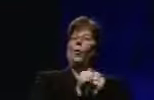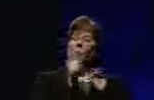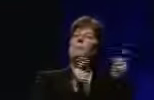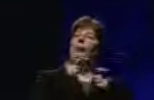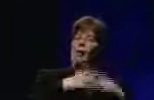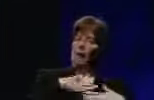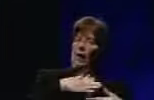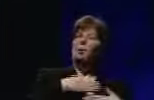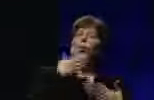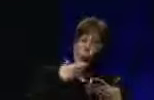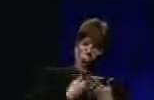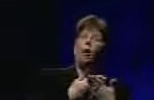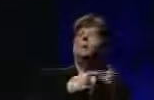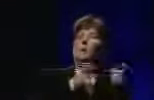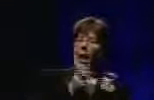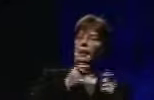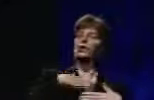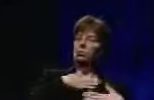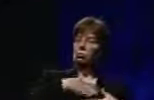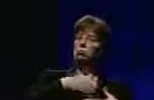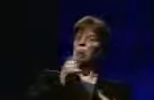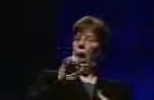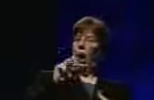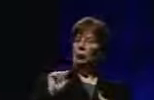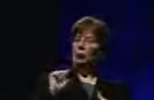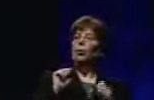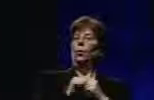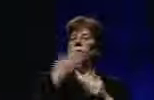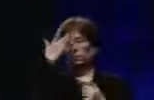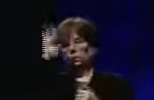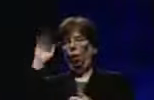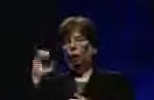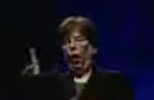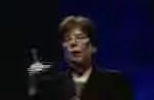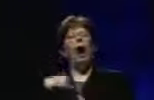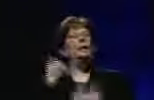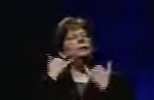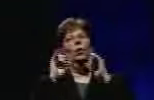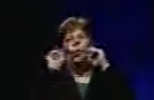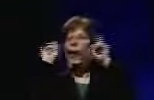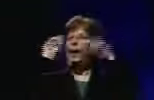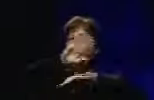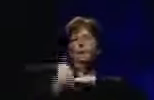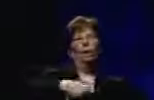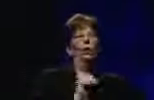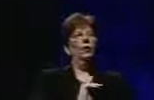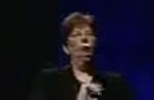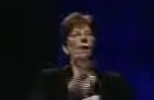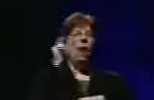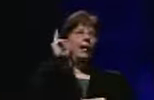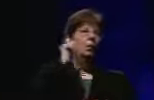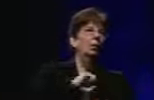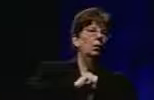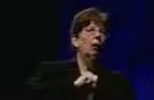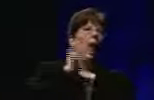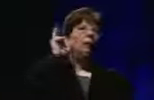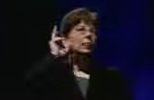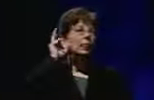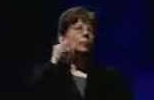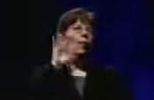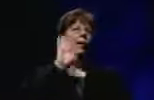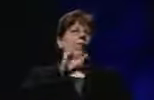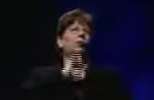case, with a well-managed case, and with a well-educated child, I still wake up in the middle of the night if I hear him stirring, listening for that croupy